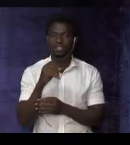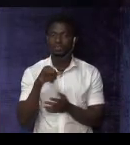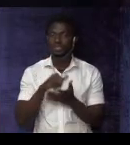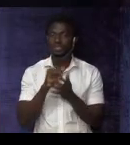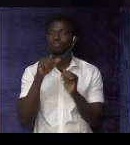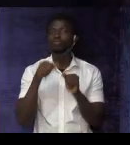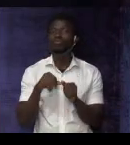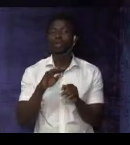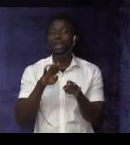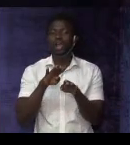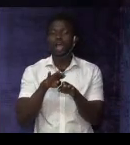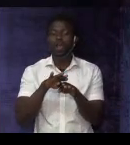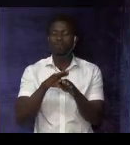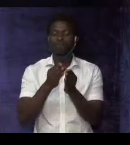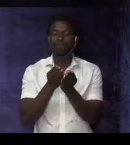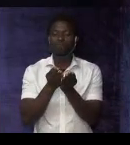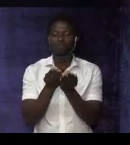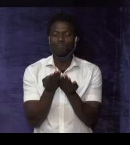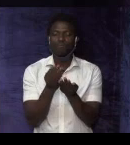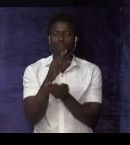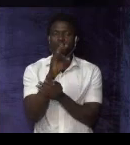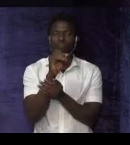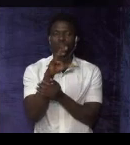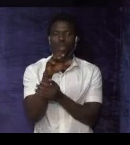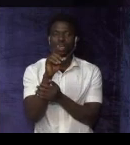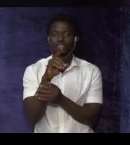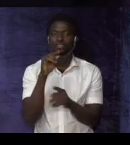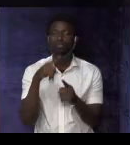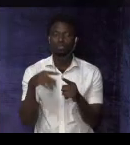fold to get a solid shape. Now, there will